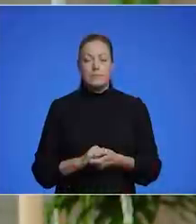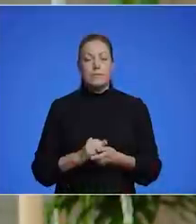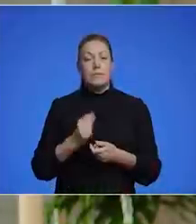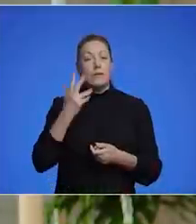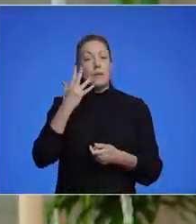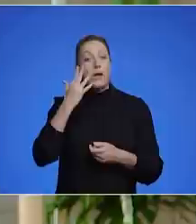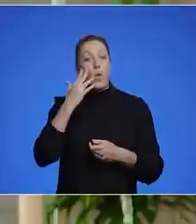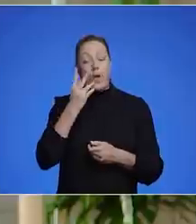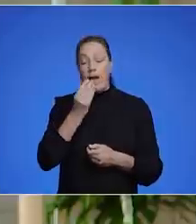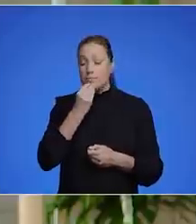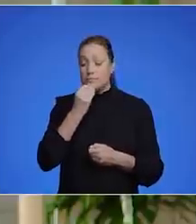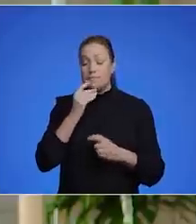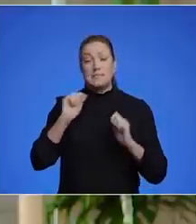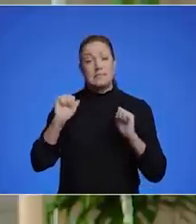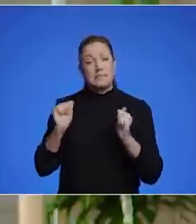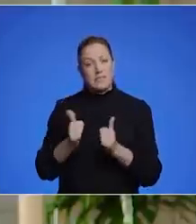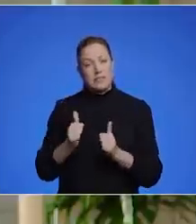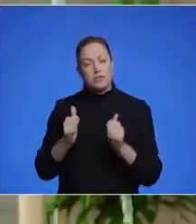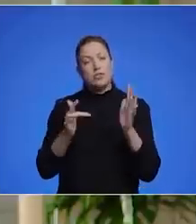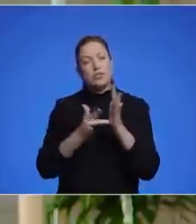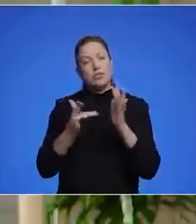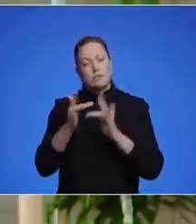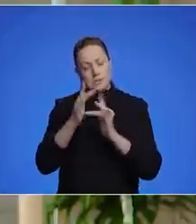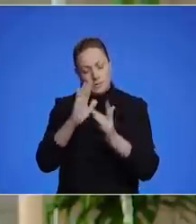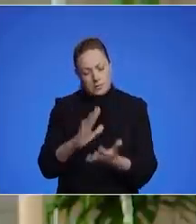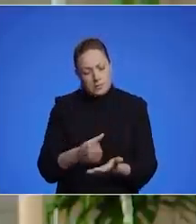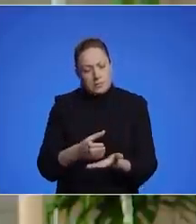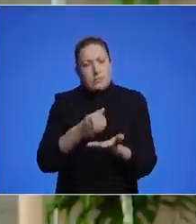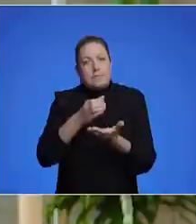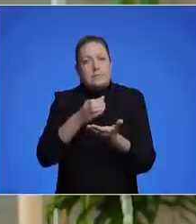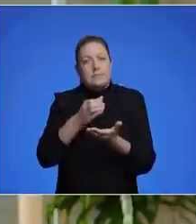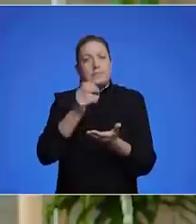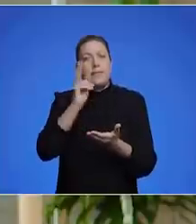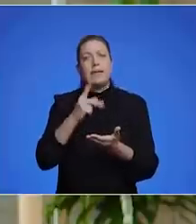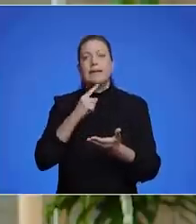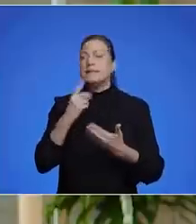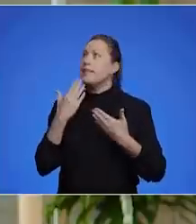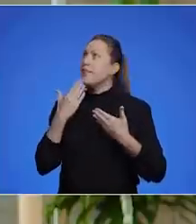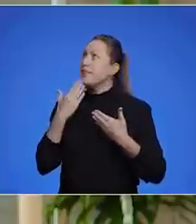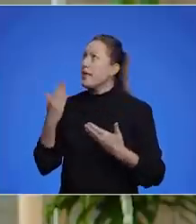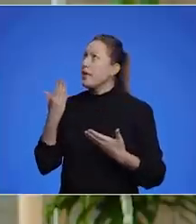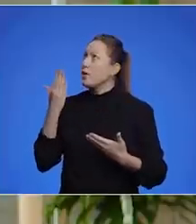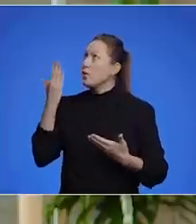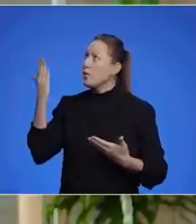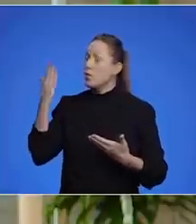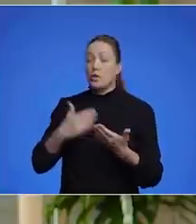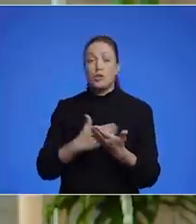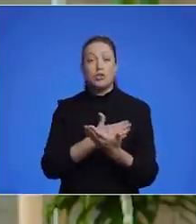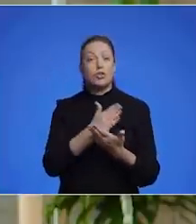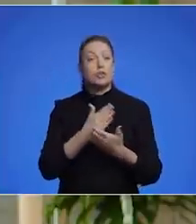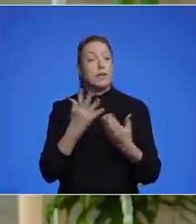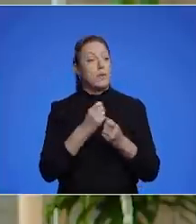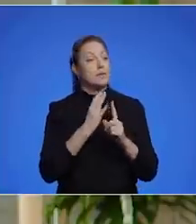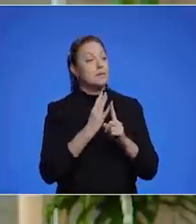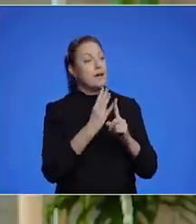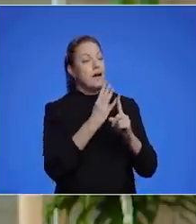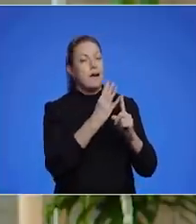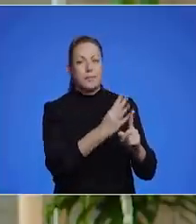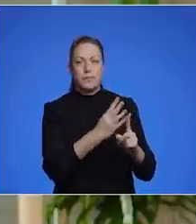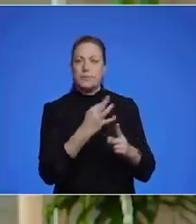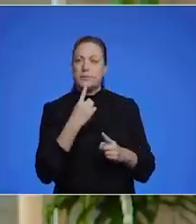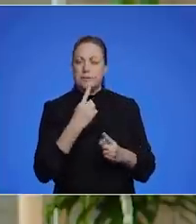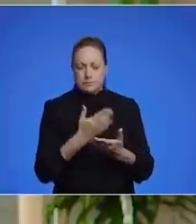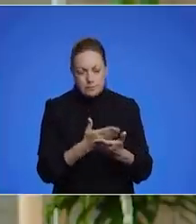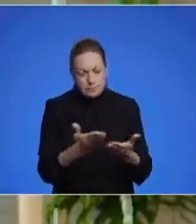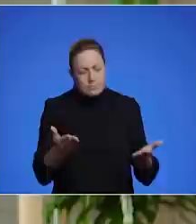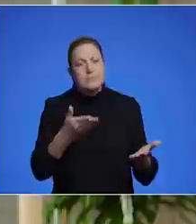In a similar way, when supper was ended, he took the chalice, and once more giving thanks, he gave it to his disciples, saying, "Take this,